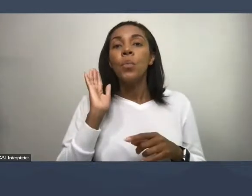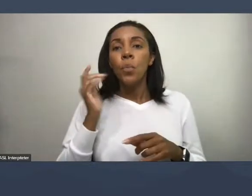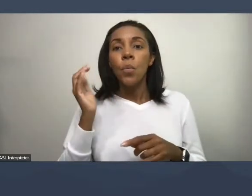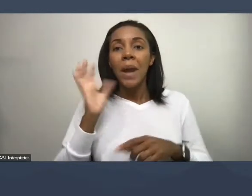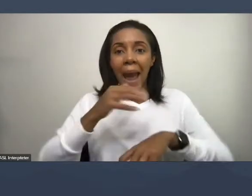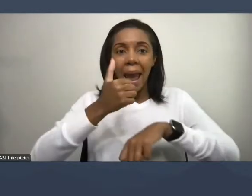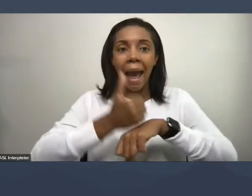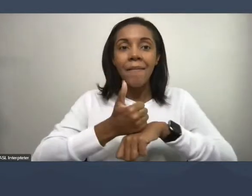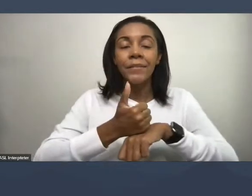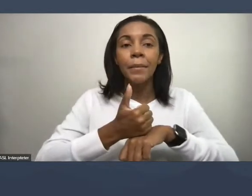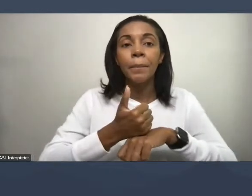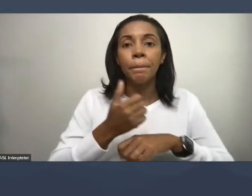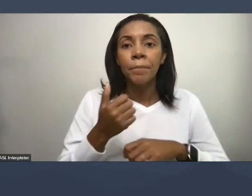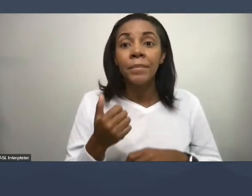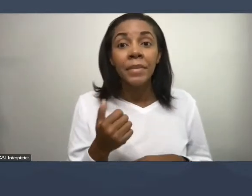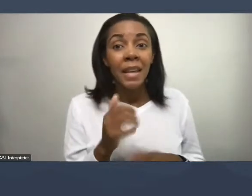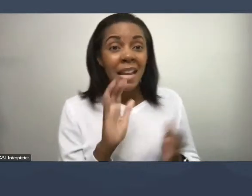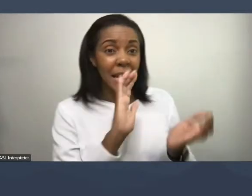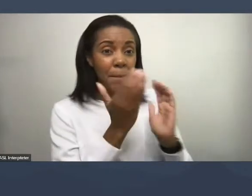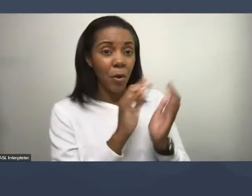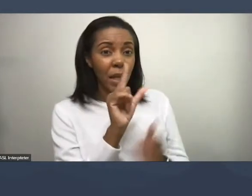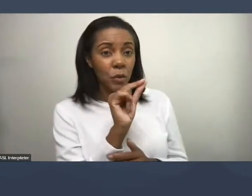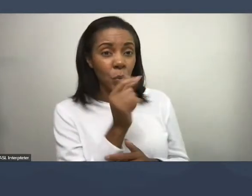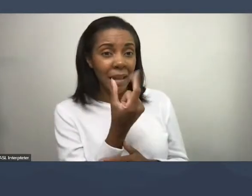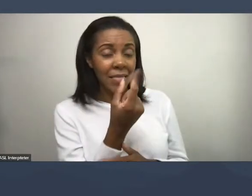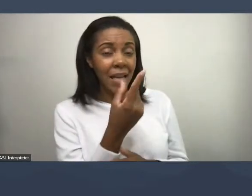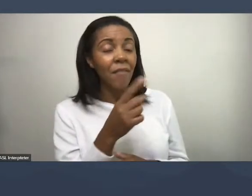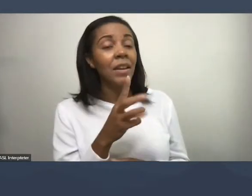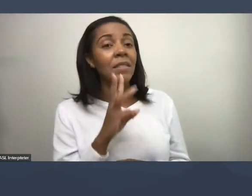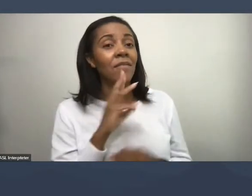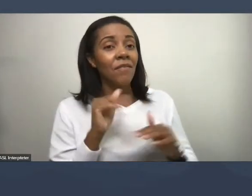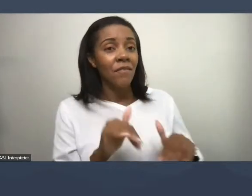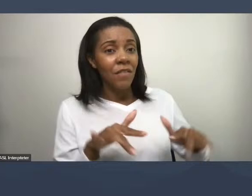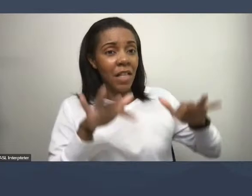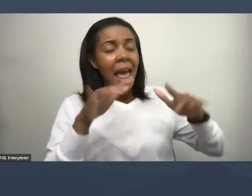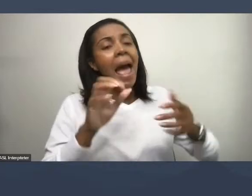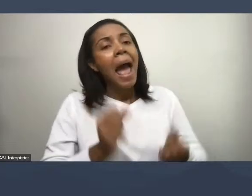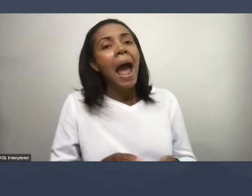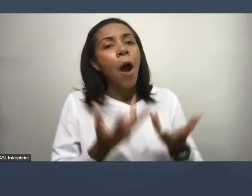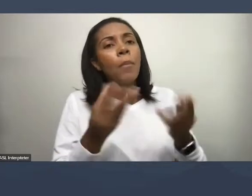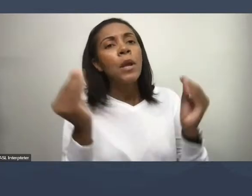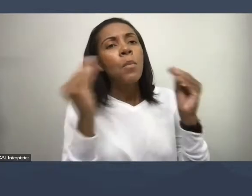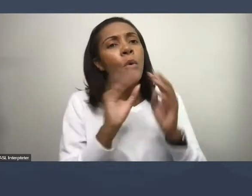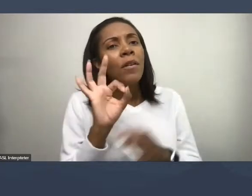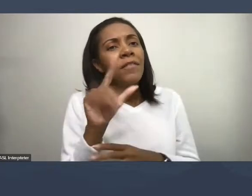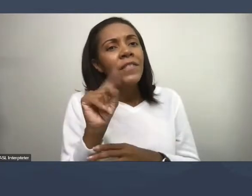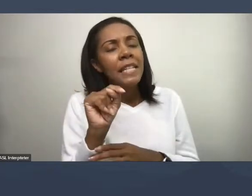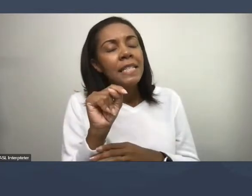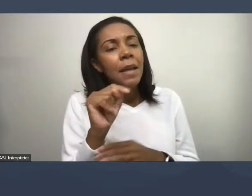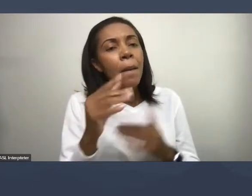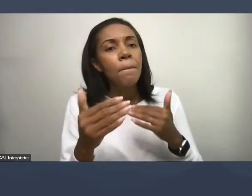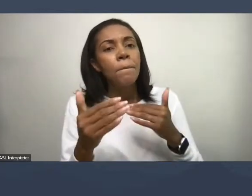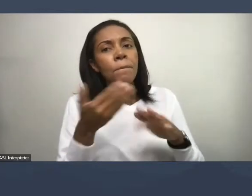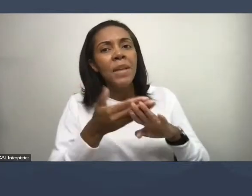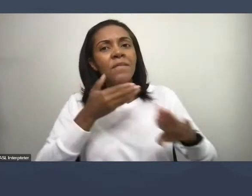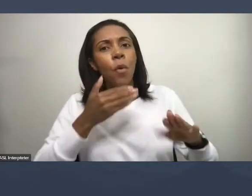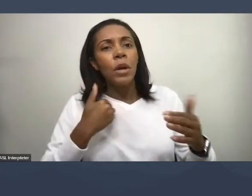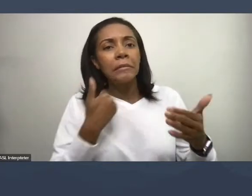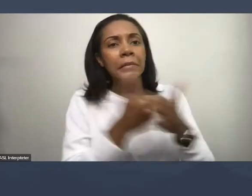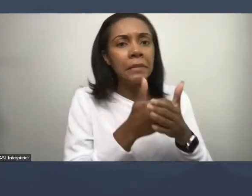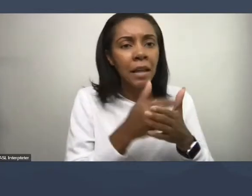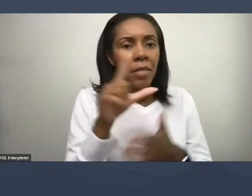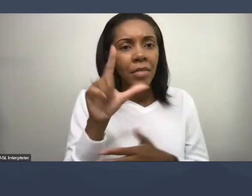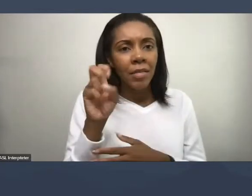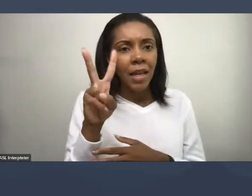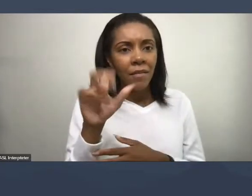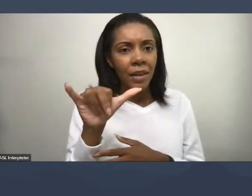that 2011 flood, how many feet more would the river have to rise to go over that levee? I do not recall that number